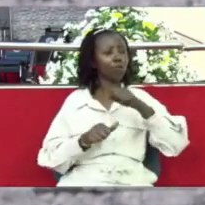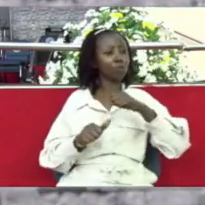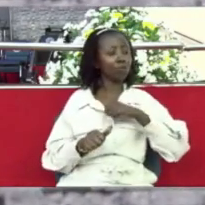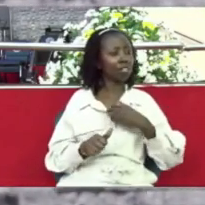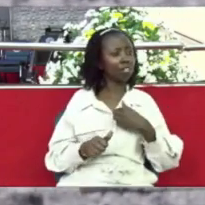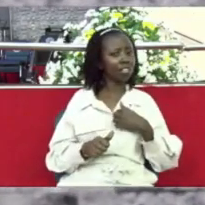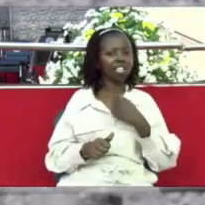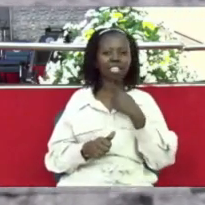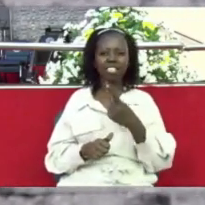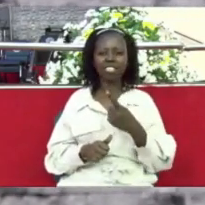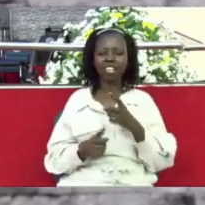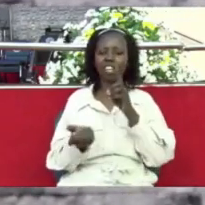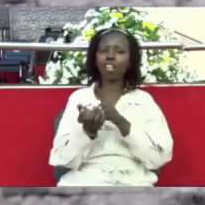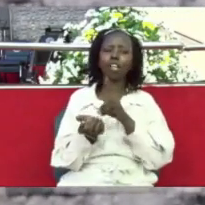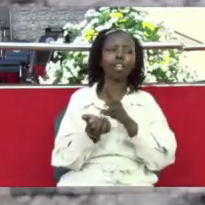He said, Dr. Ron,